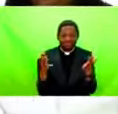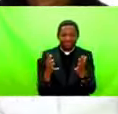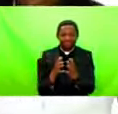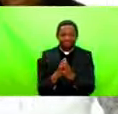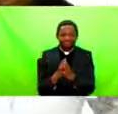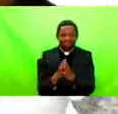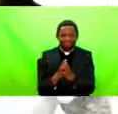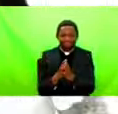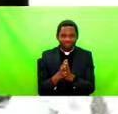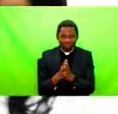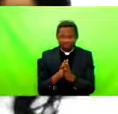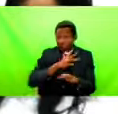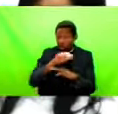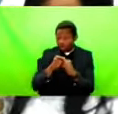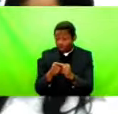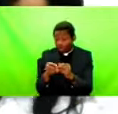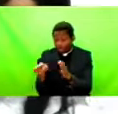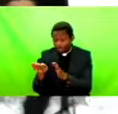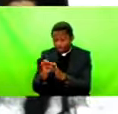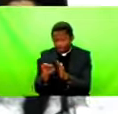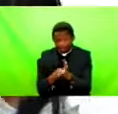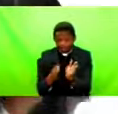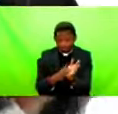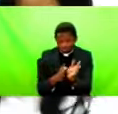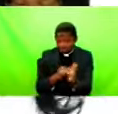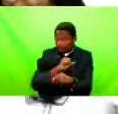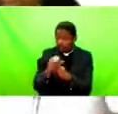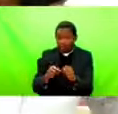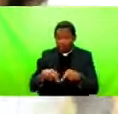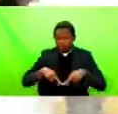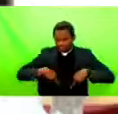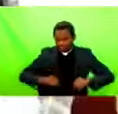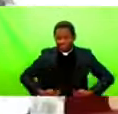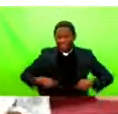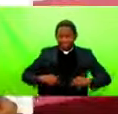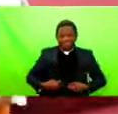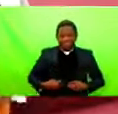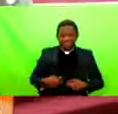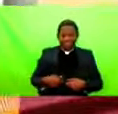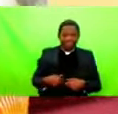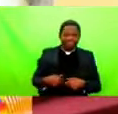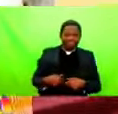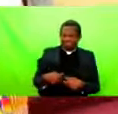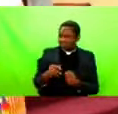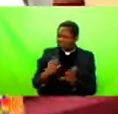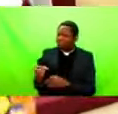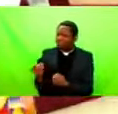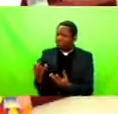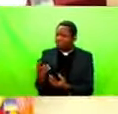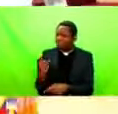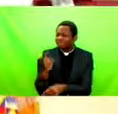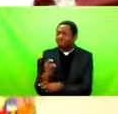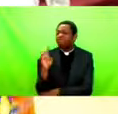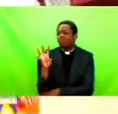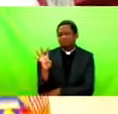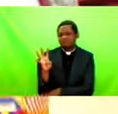All our mates are retiring. It's left to how many of us? Four.